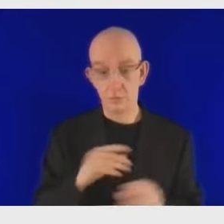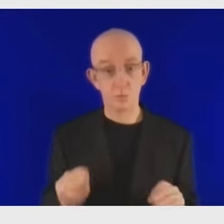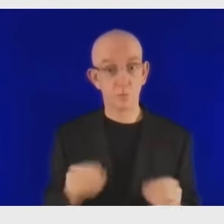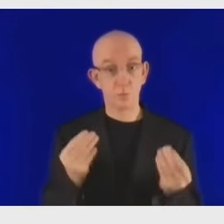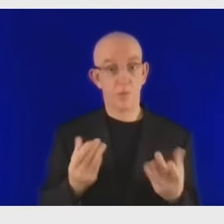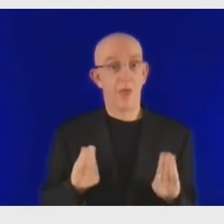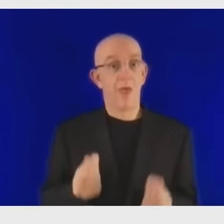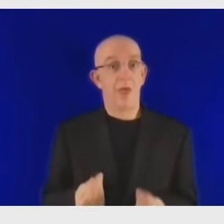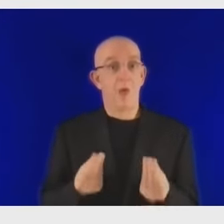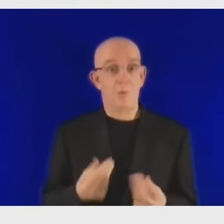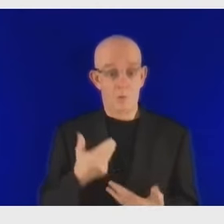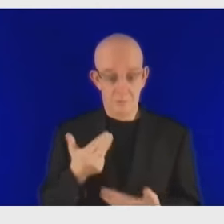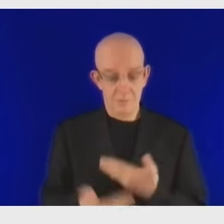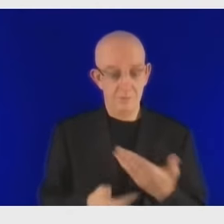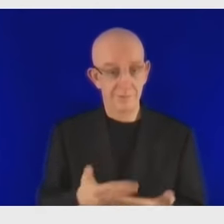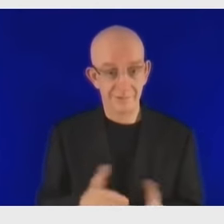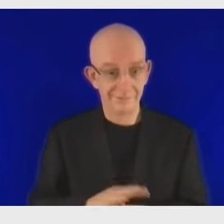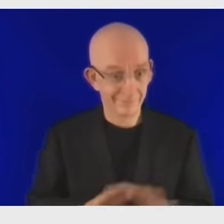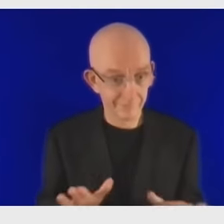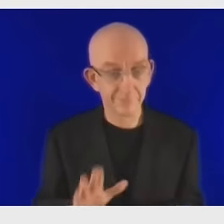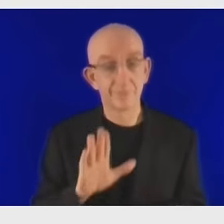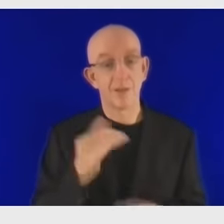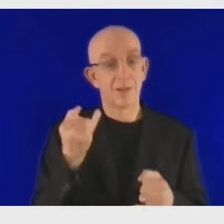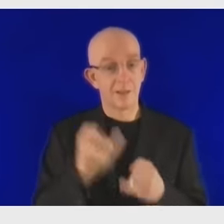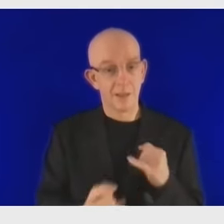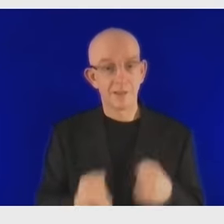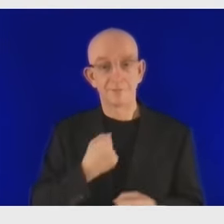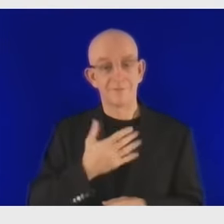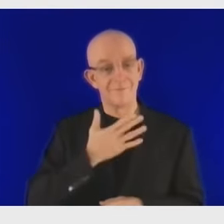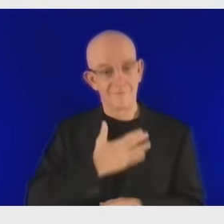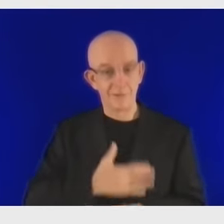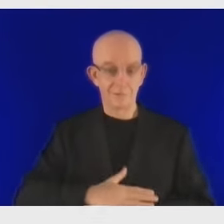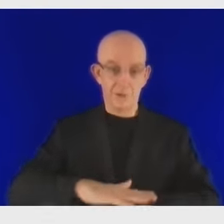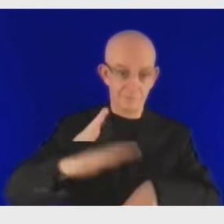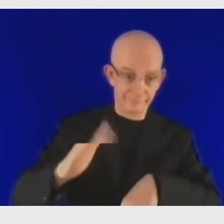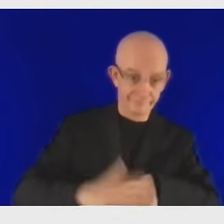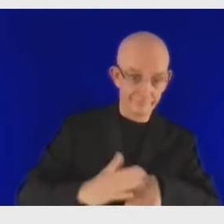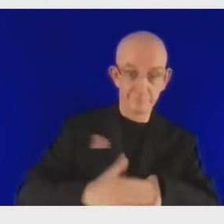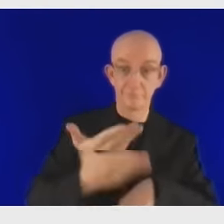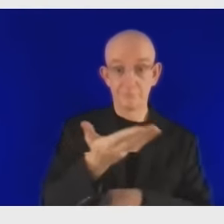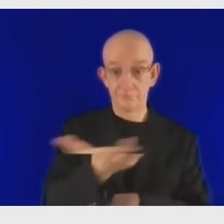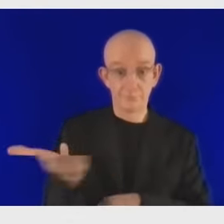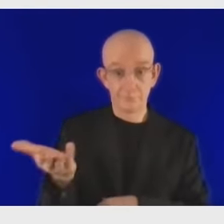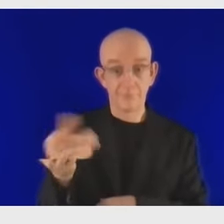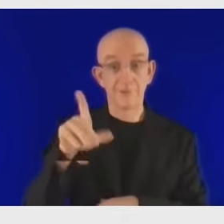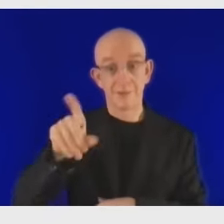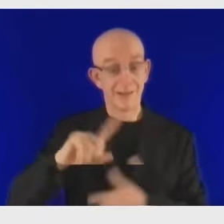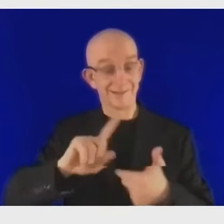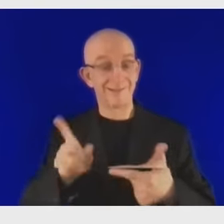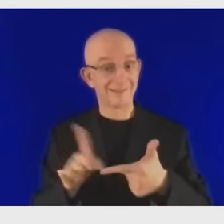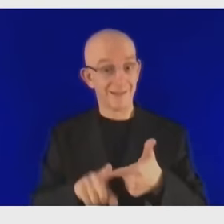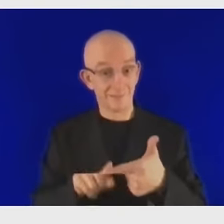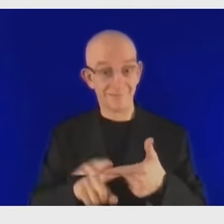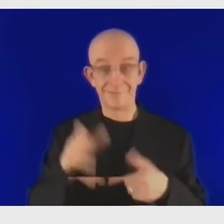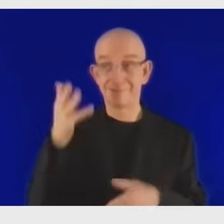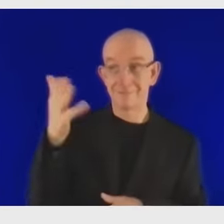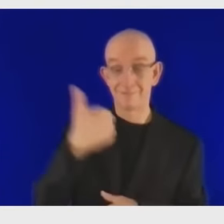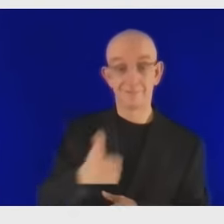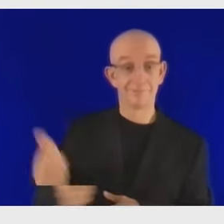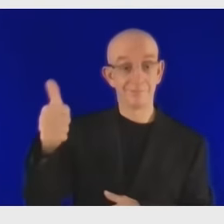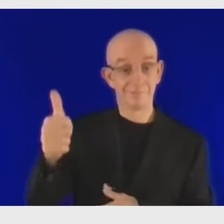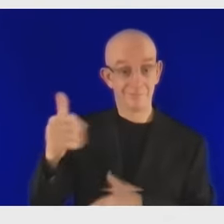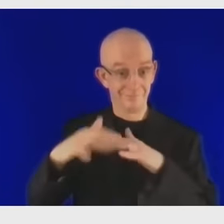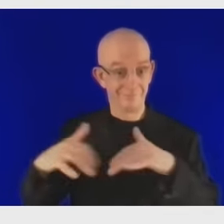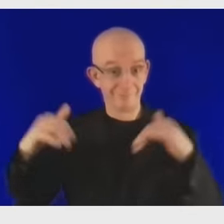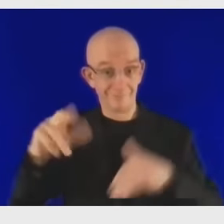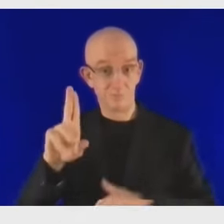to call upon Deputy Secretary General to ensure that there is more and more participation of indigenous young